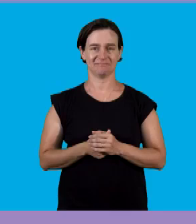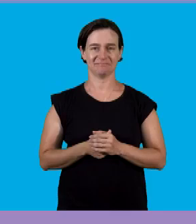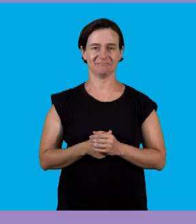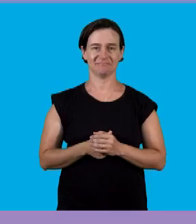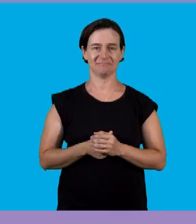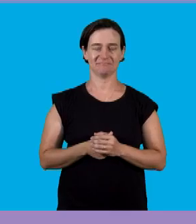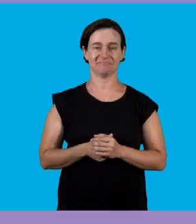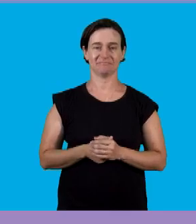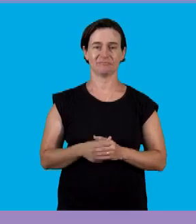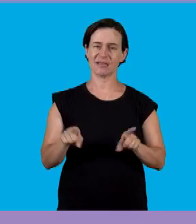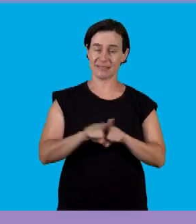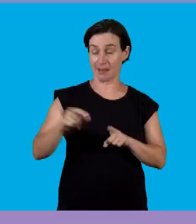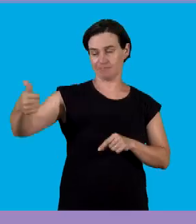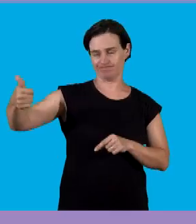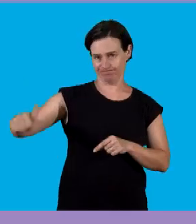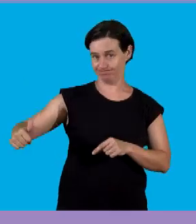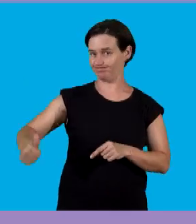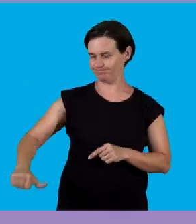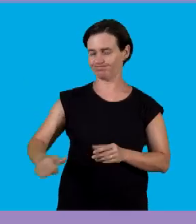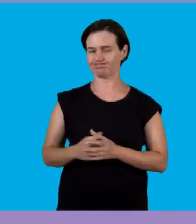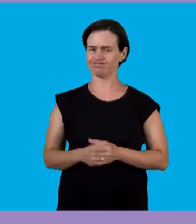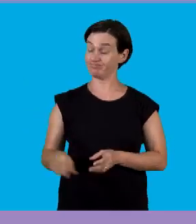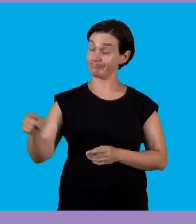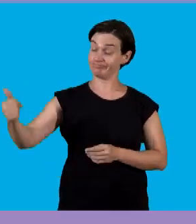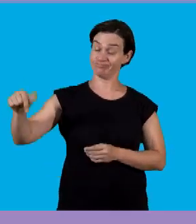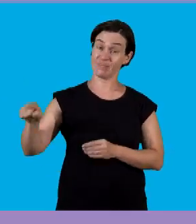10. Let's do the same for the other output values